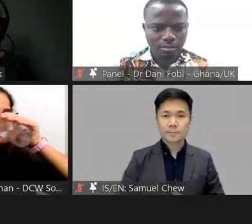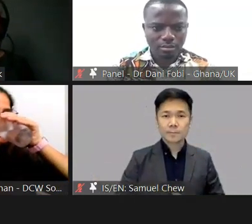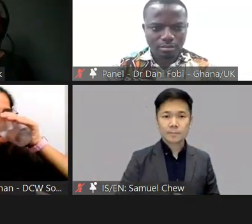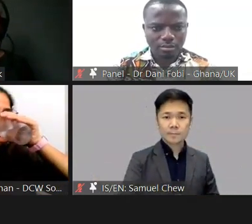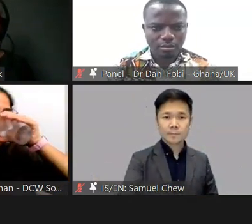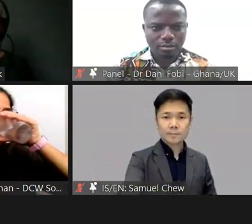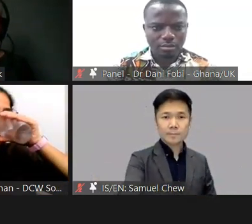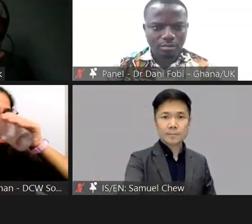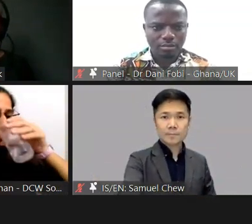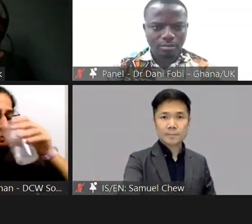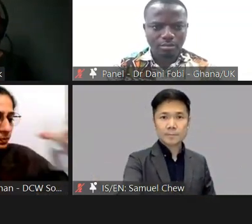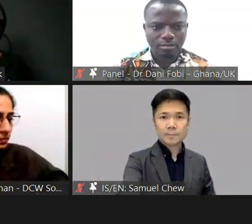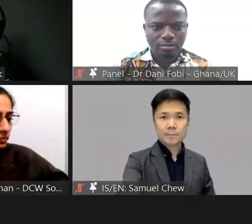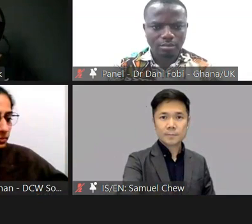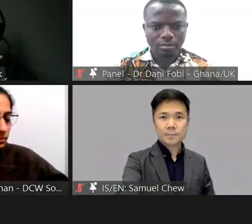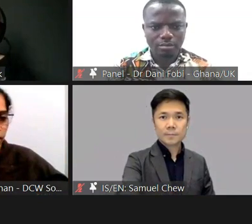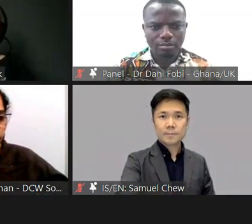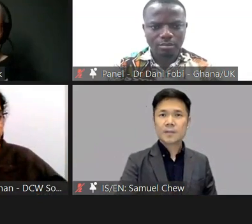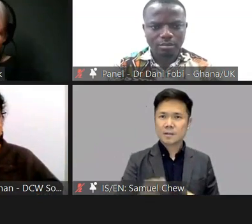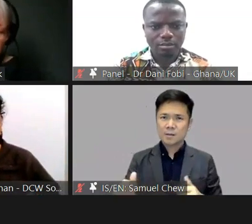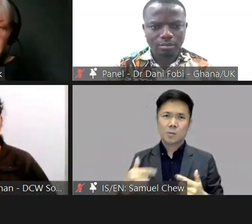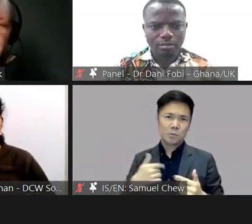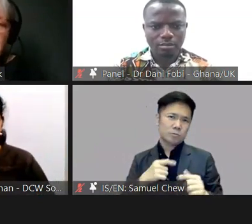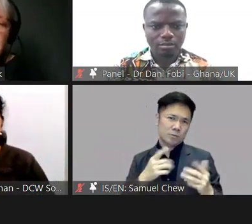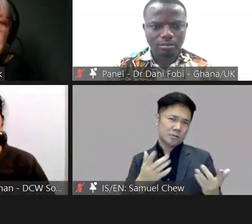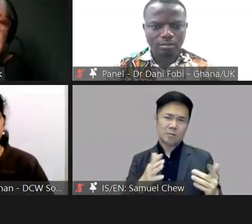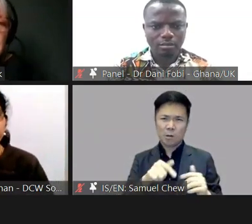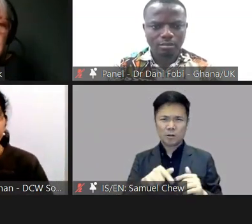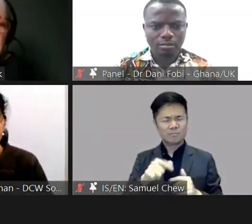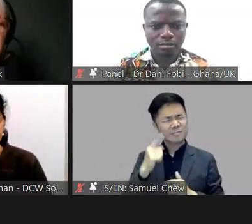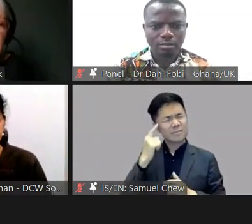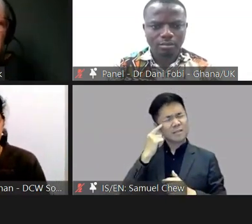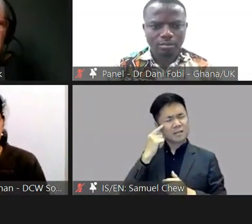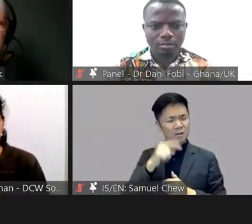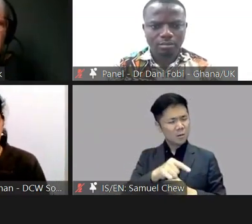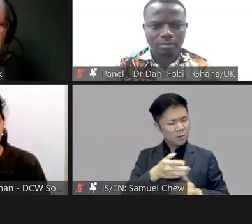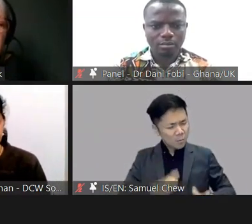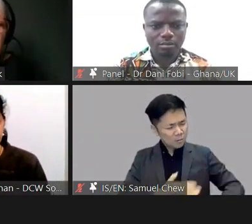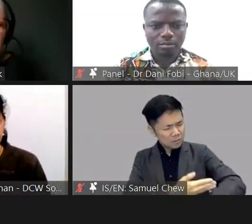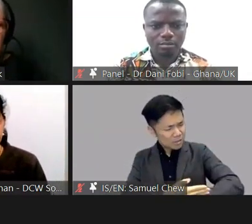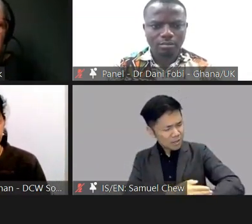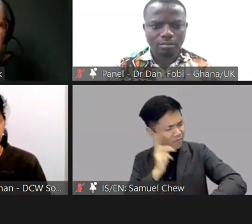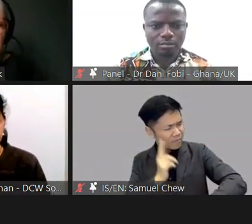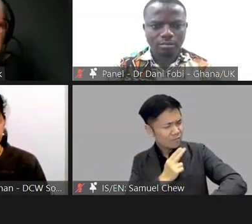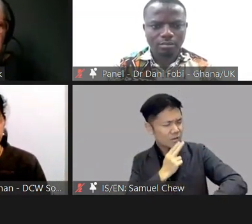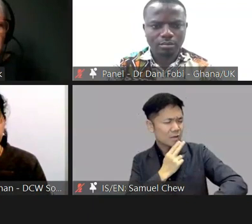parents' sin or karma or something. So it's at